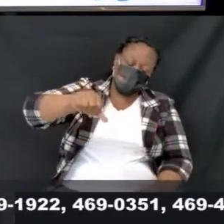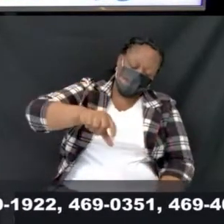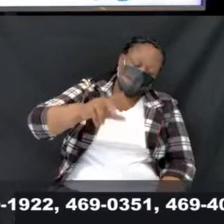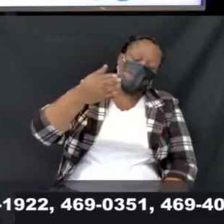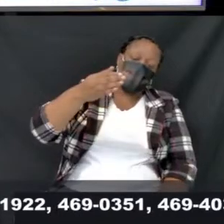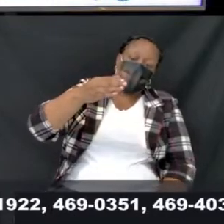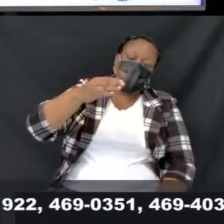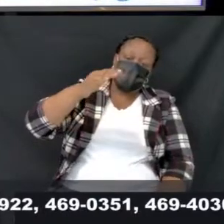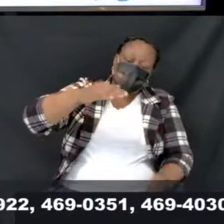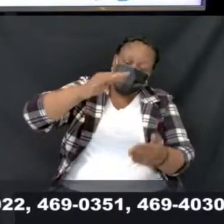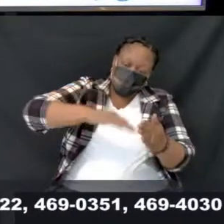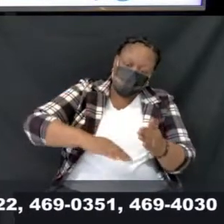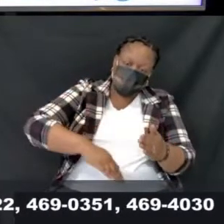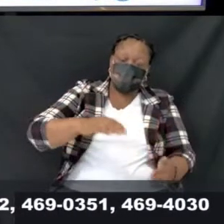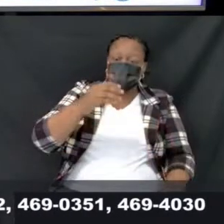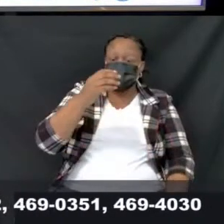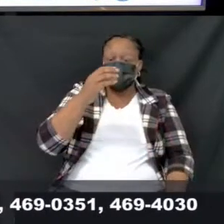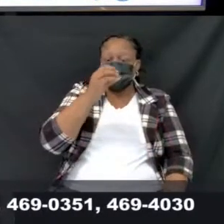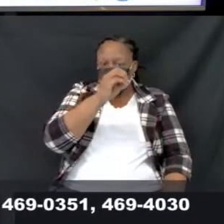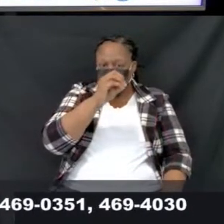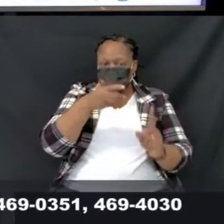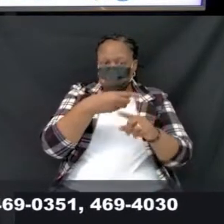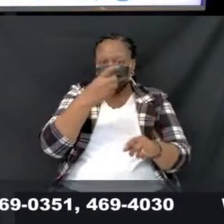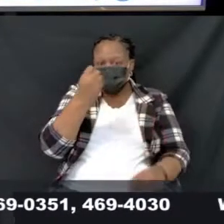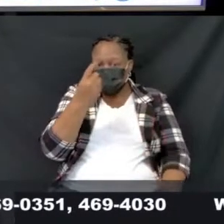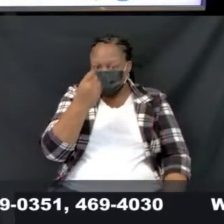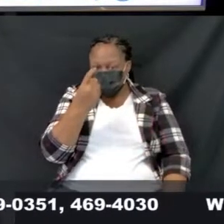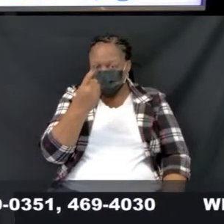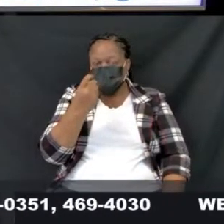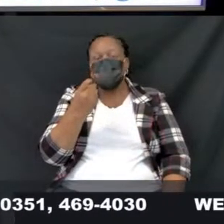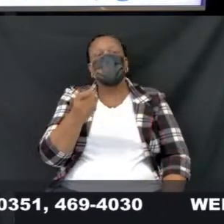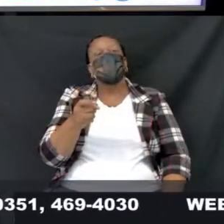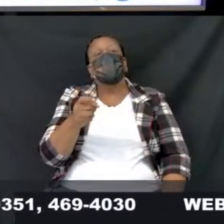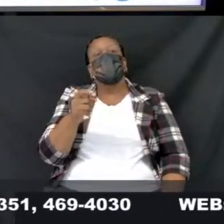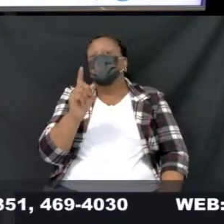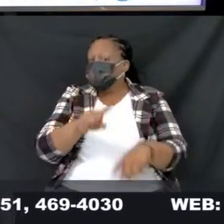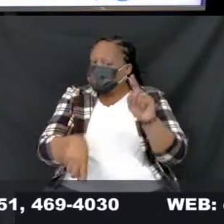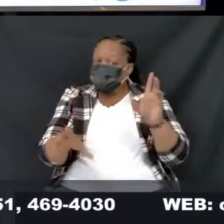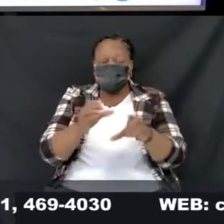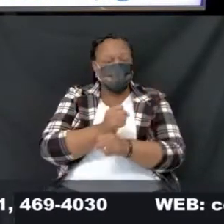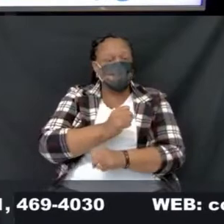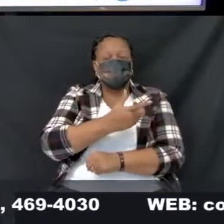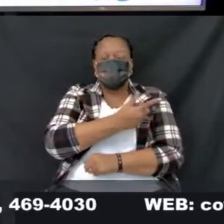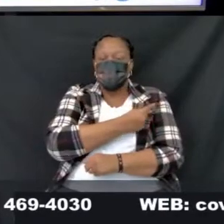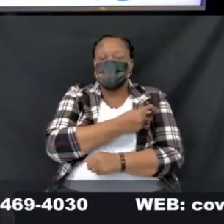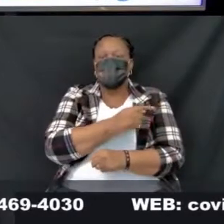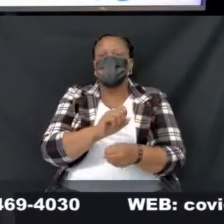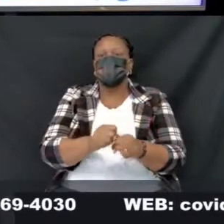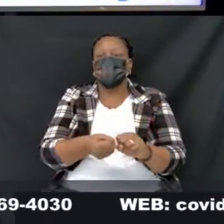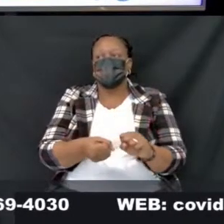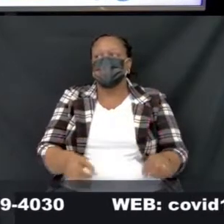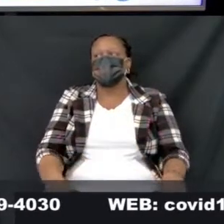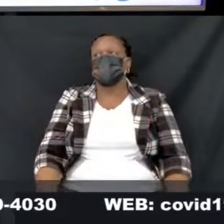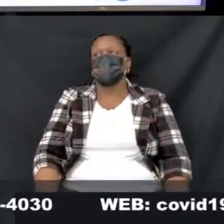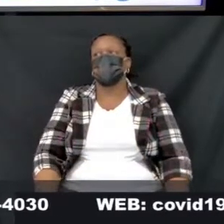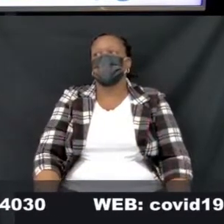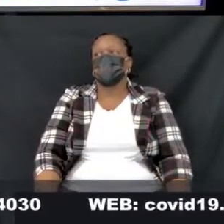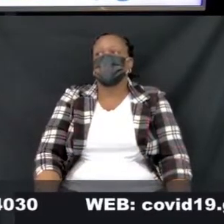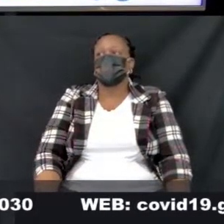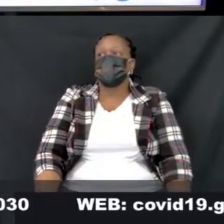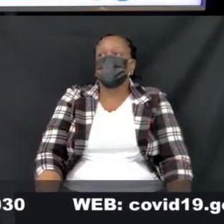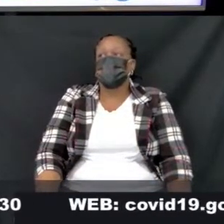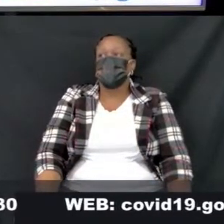keeper and go forward and help to protect them. We had given the figures before about the cost per day for caring